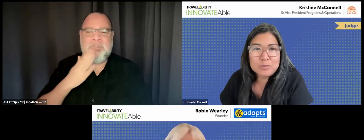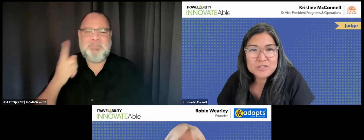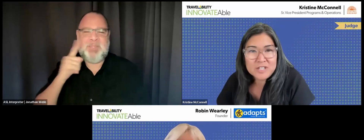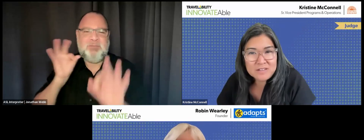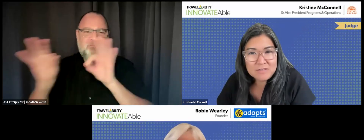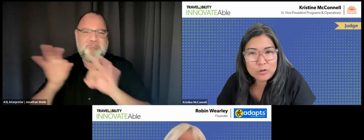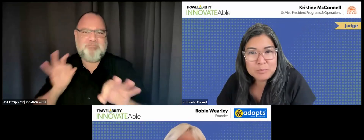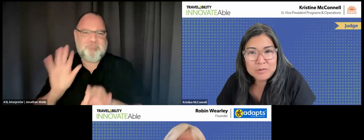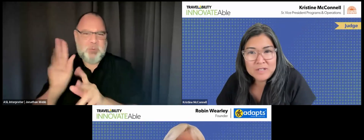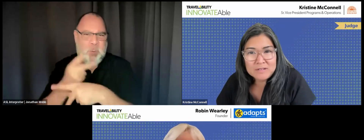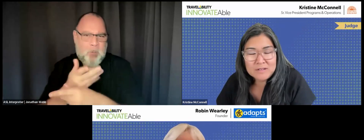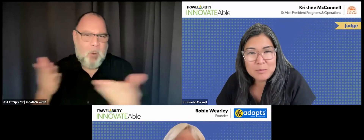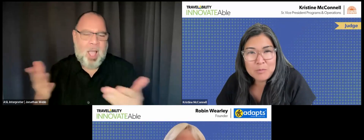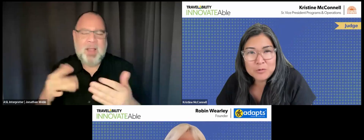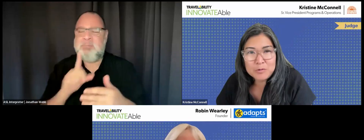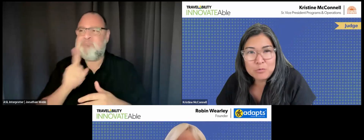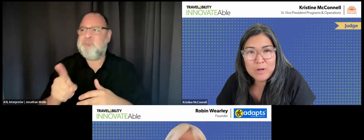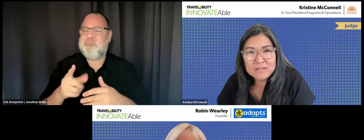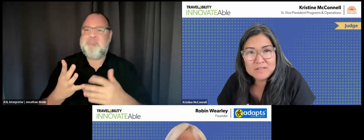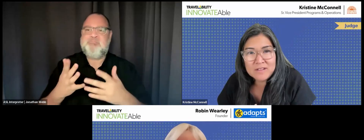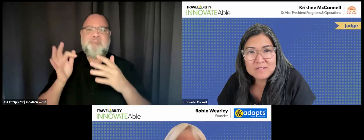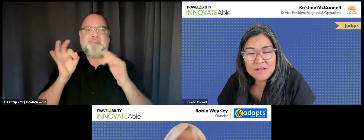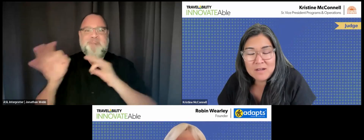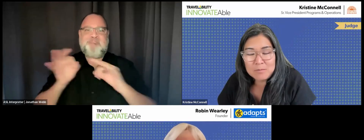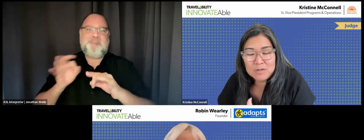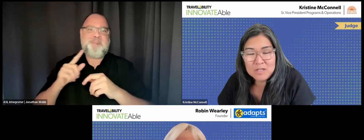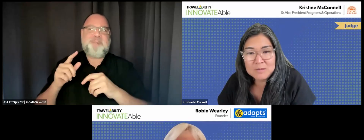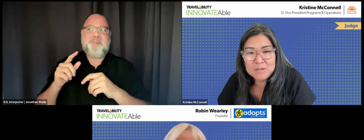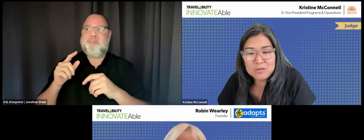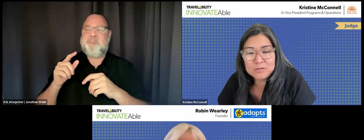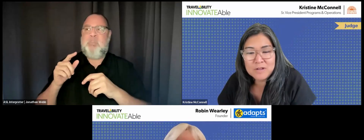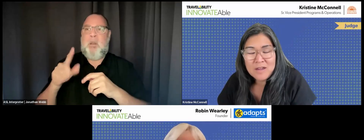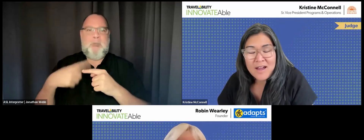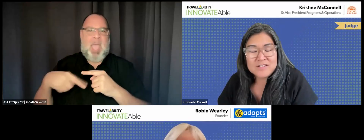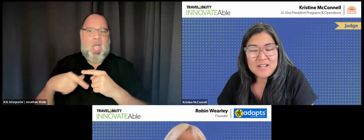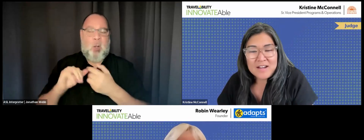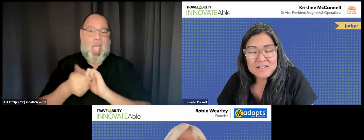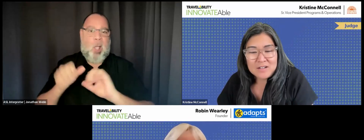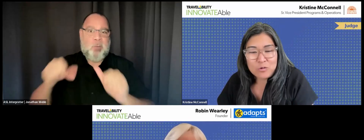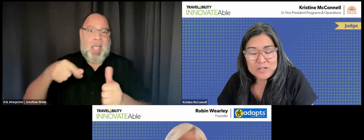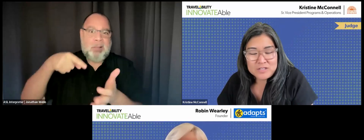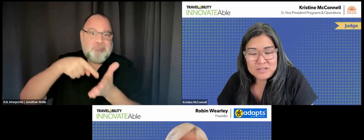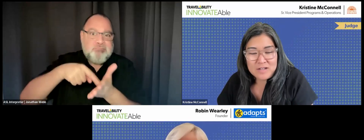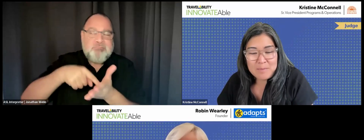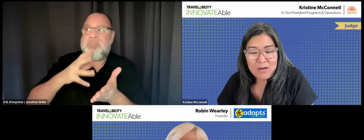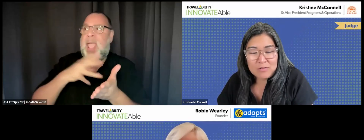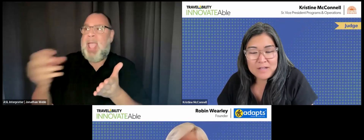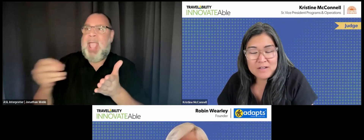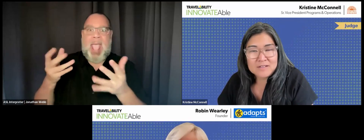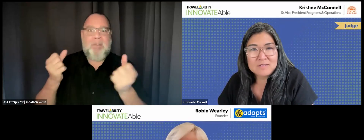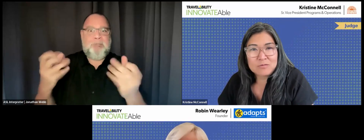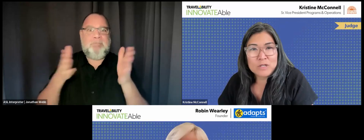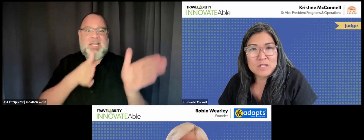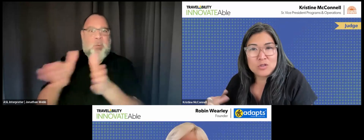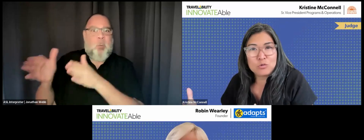I really appreciate the affordability and the multiple ways that it can be used. I just had a question about